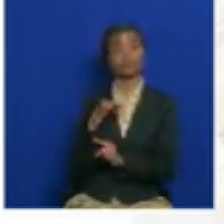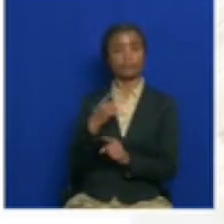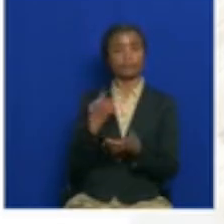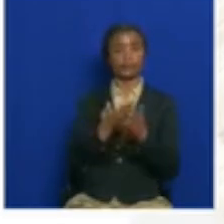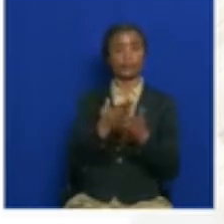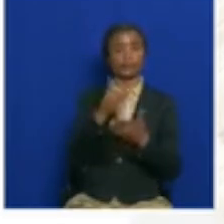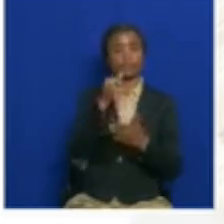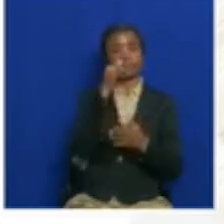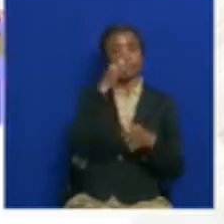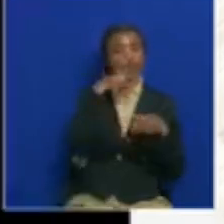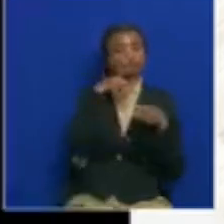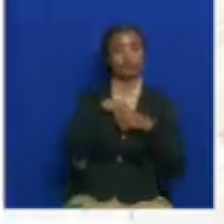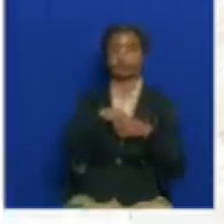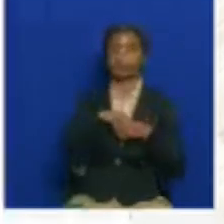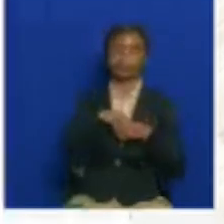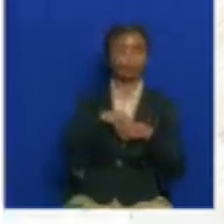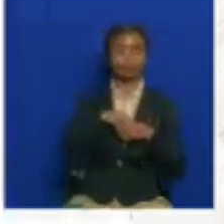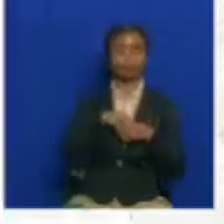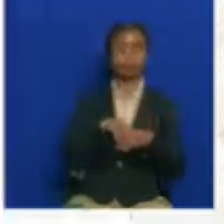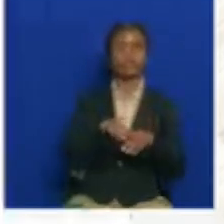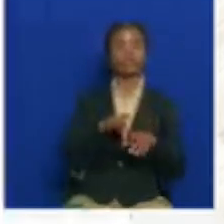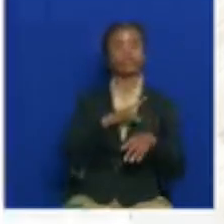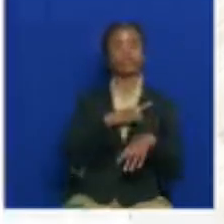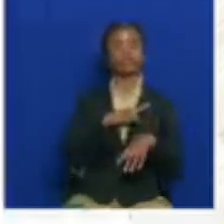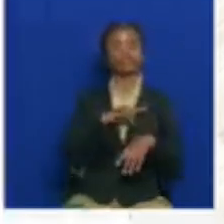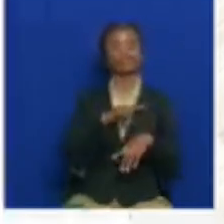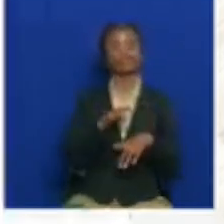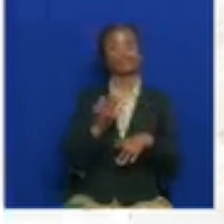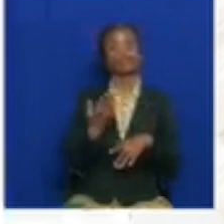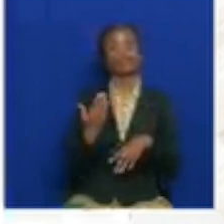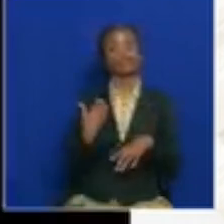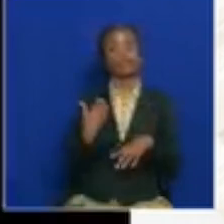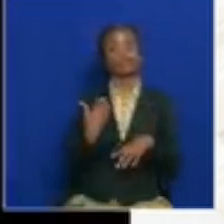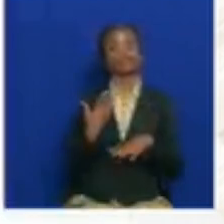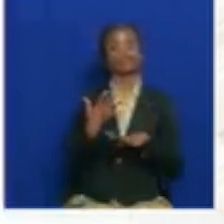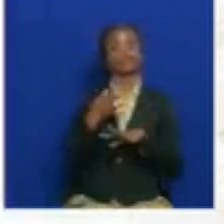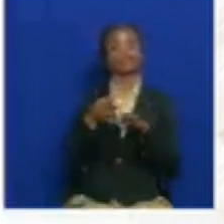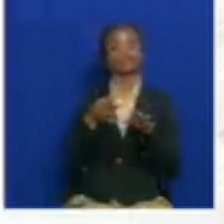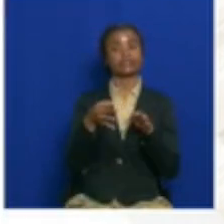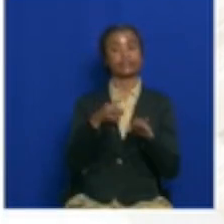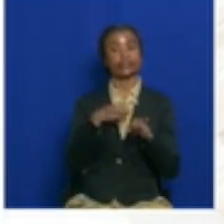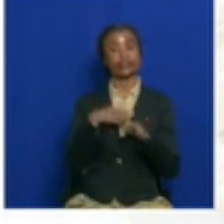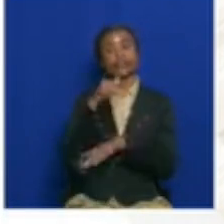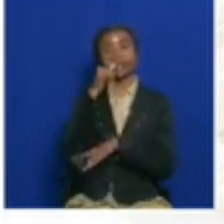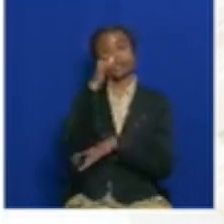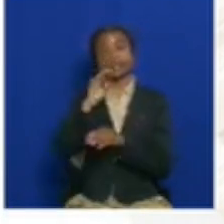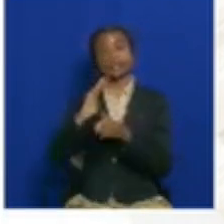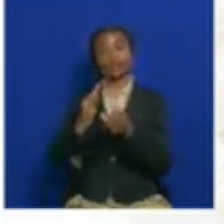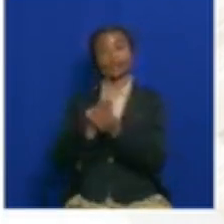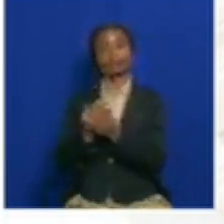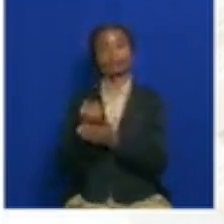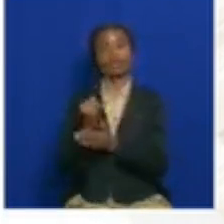As already alluded to above, the criminal case is still pending and awaiting adjudication in court.